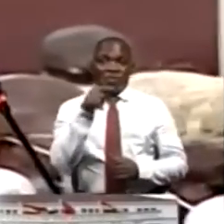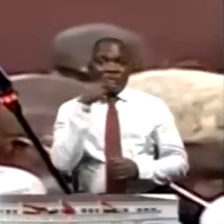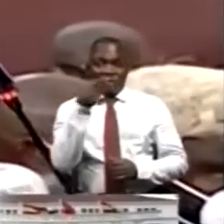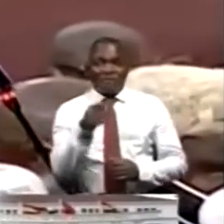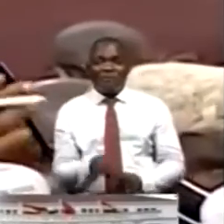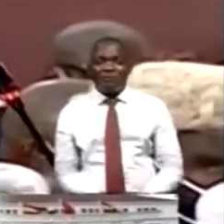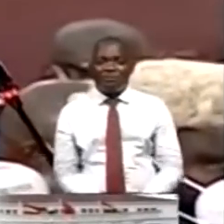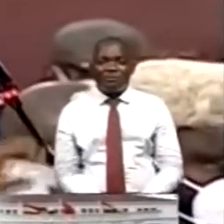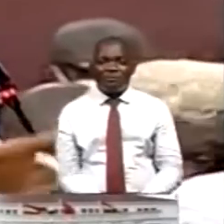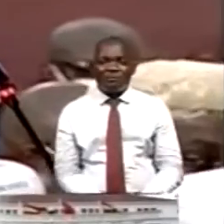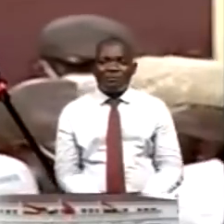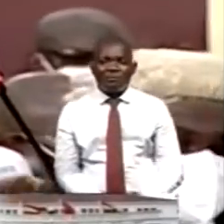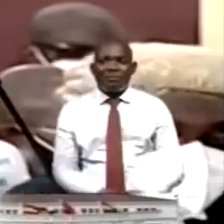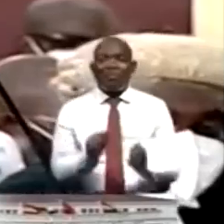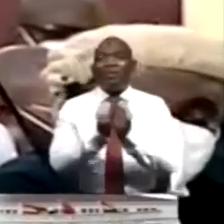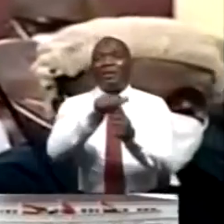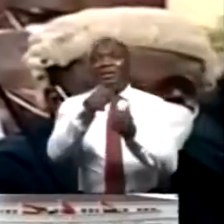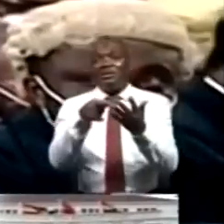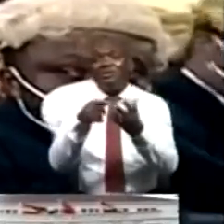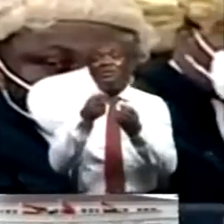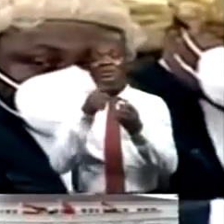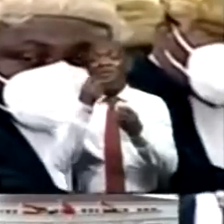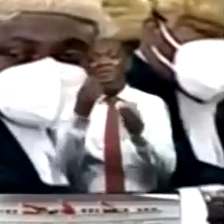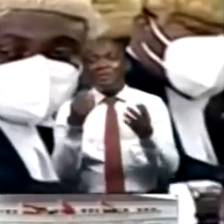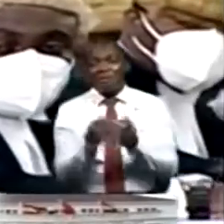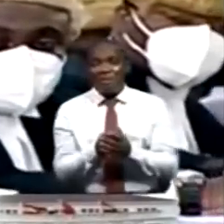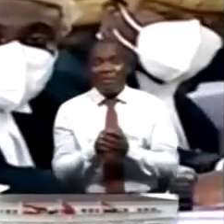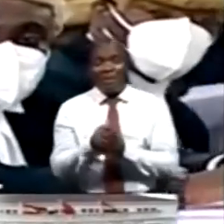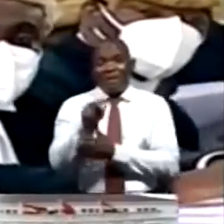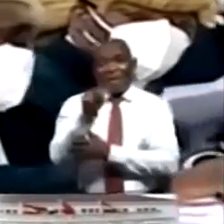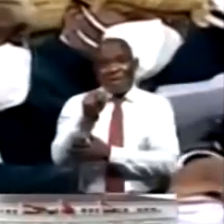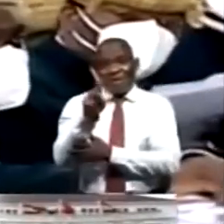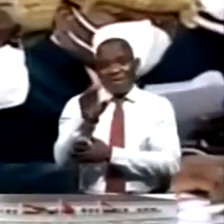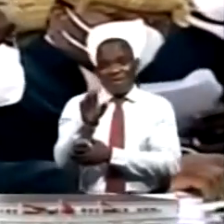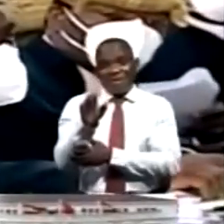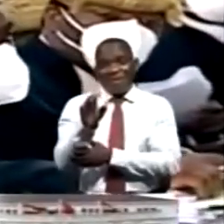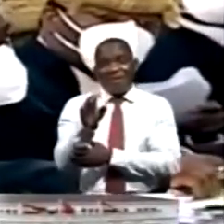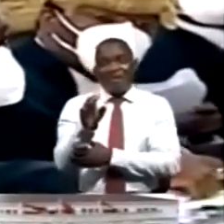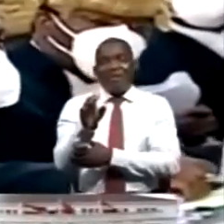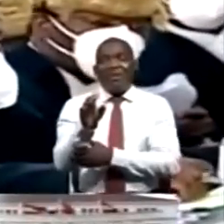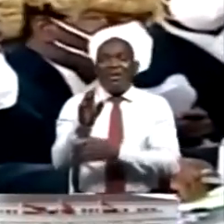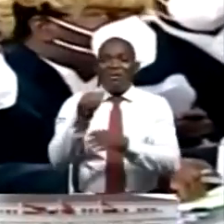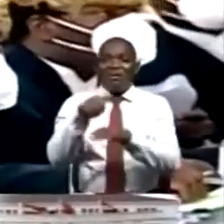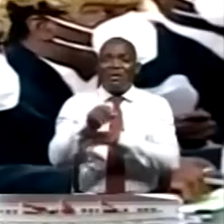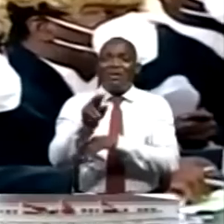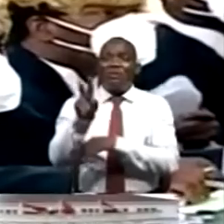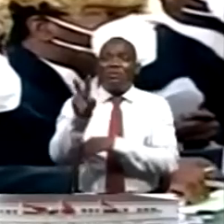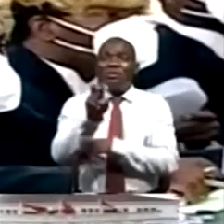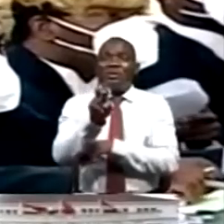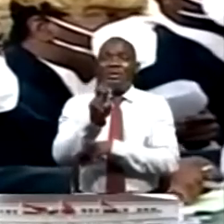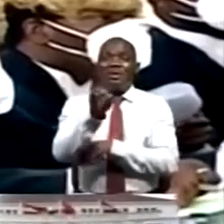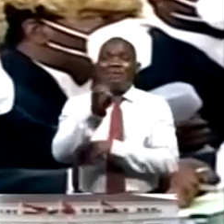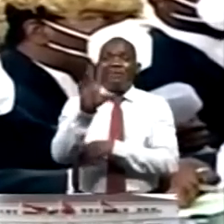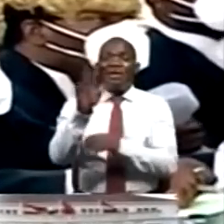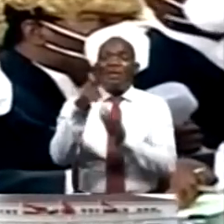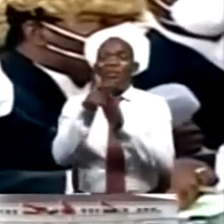that, among other things that you said that the NDC had deployed 275